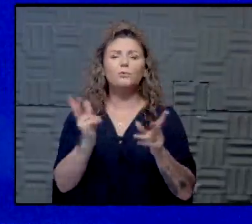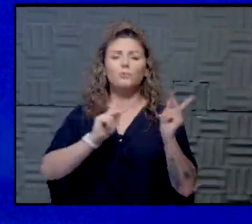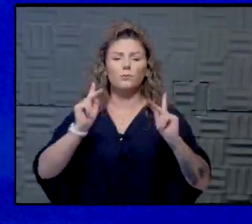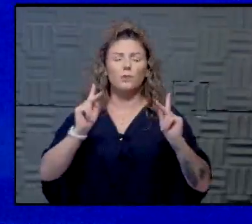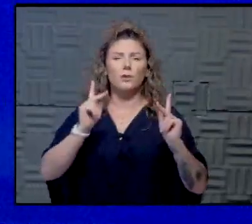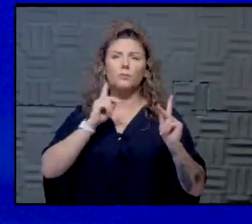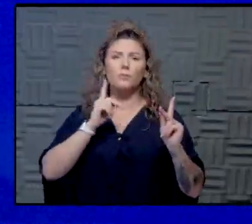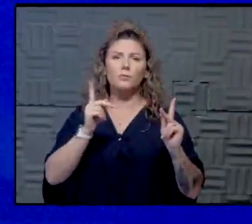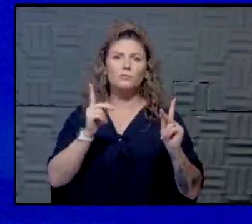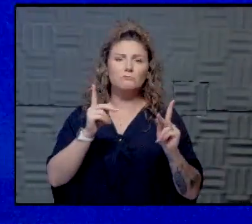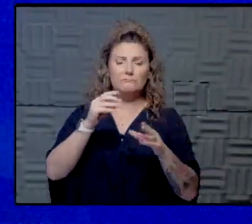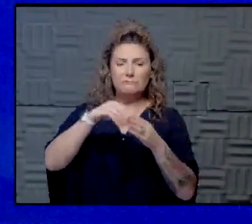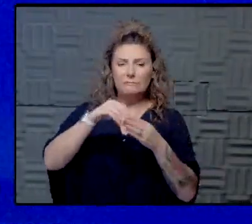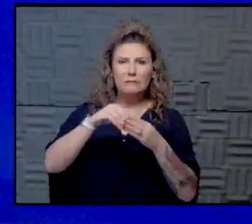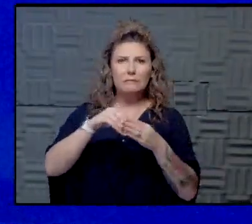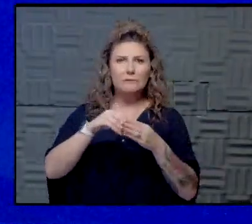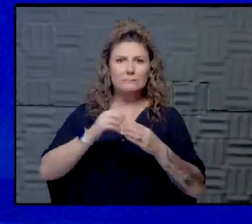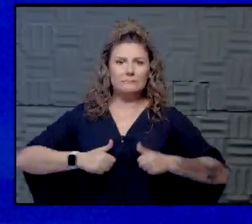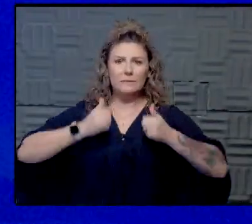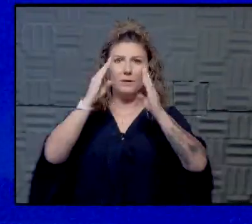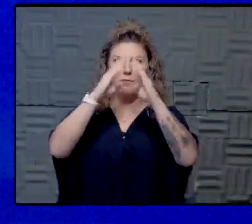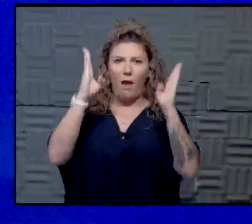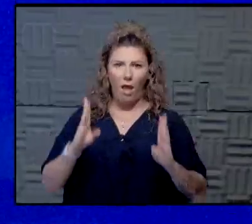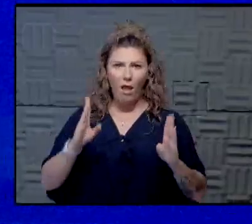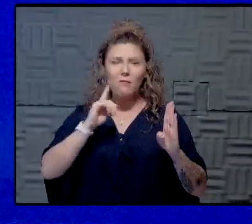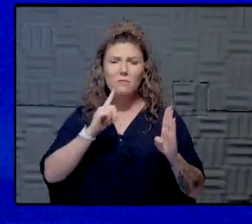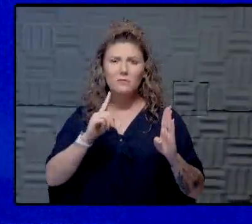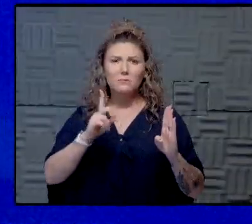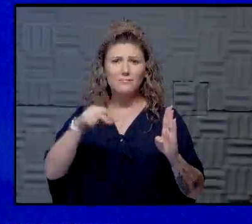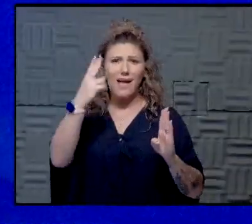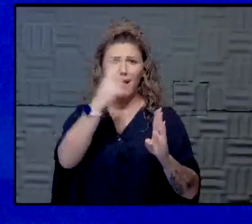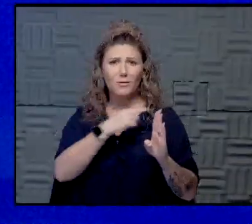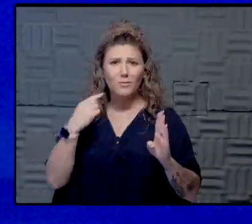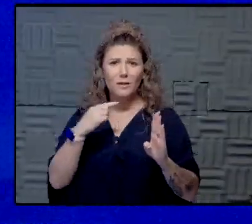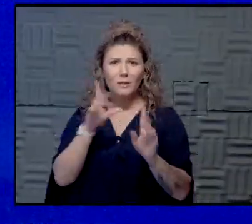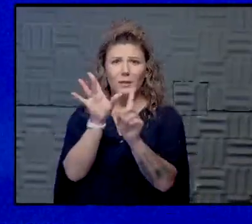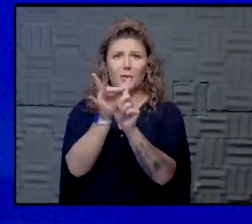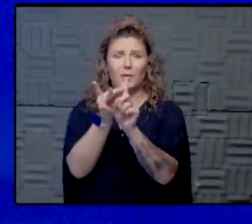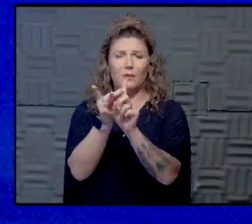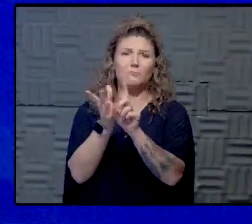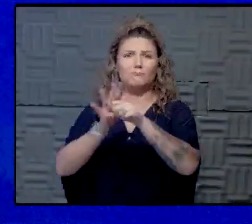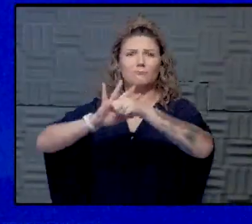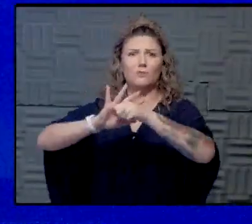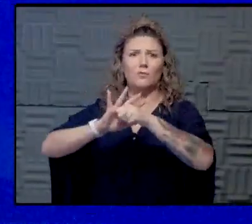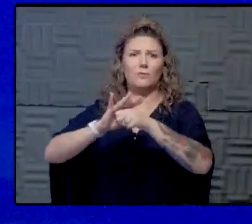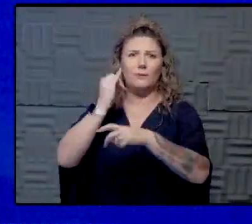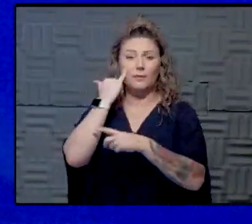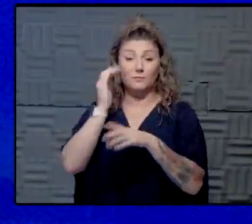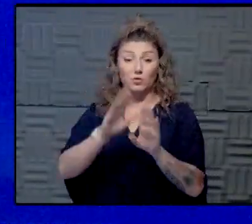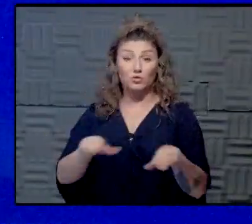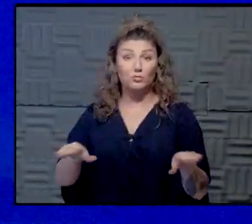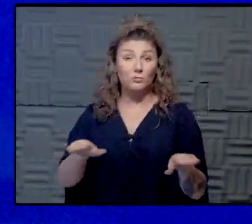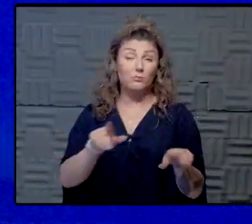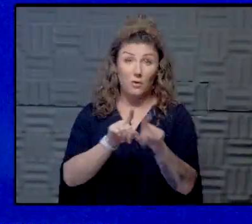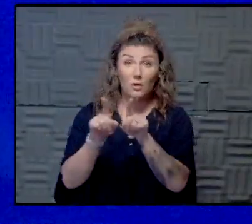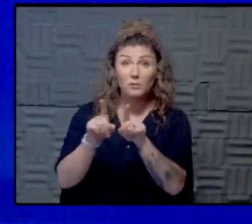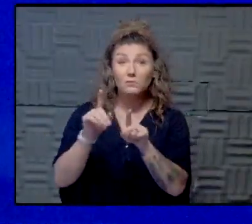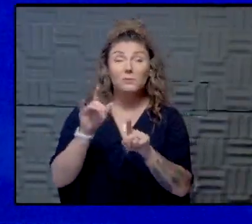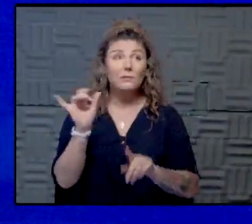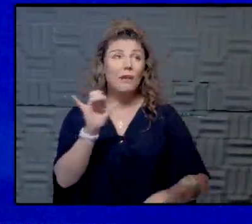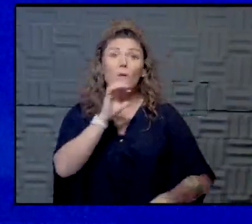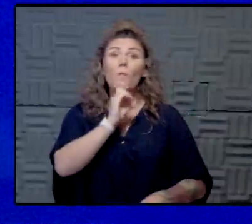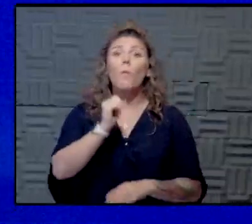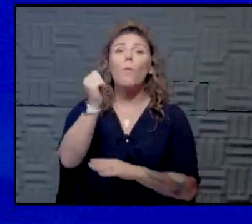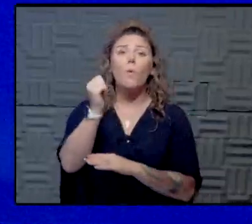people who are in households have a higher risk of getting the disease if children are in there, particularly, say, that older